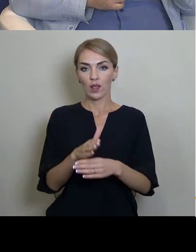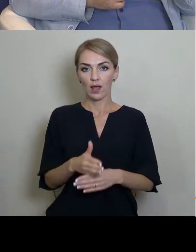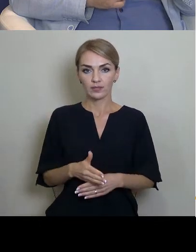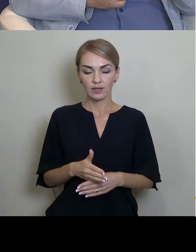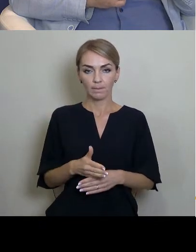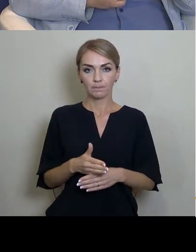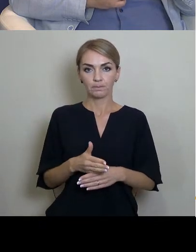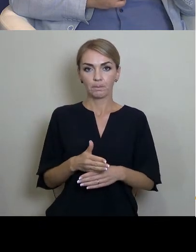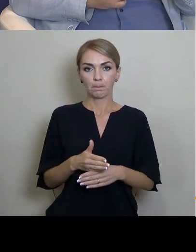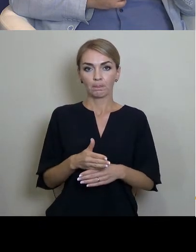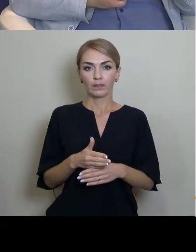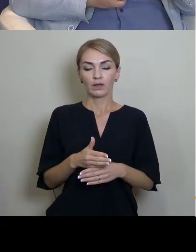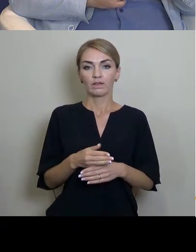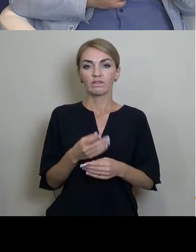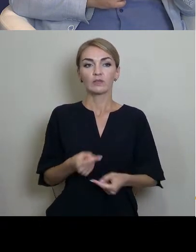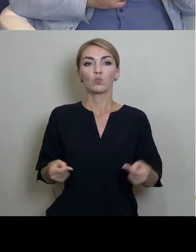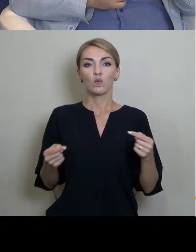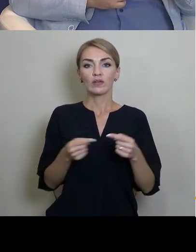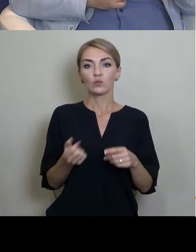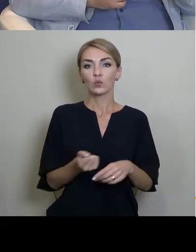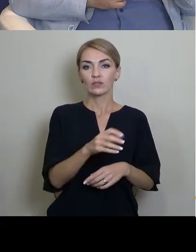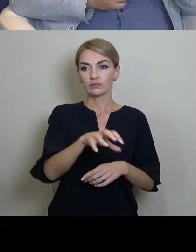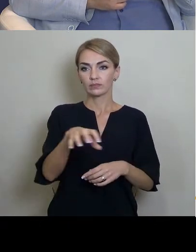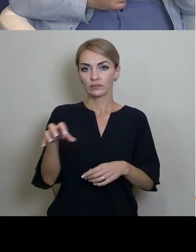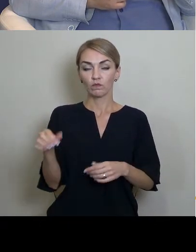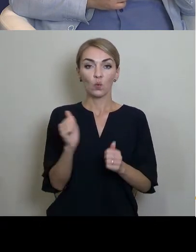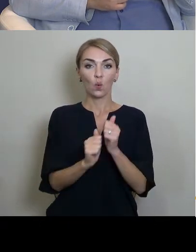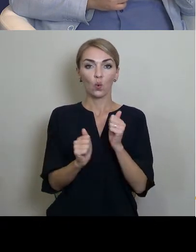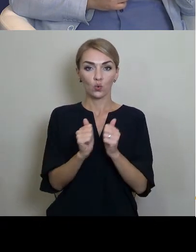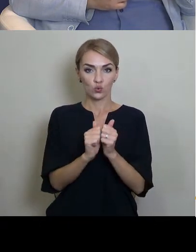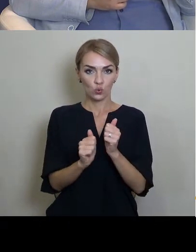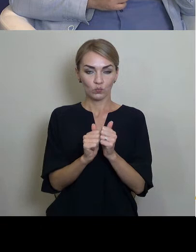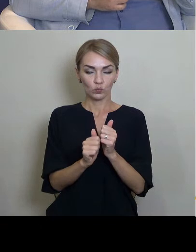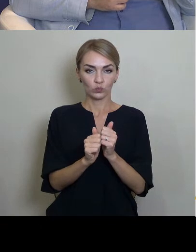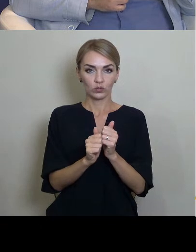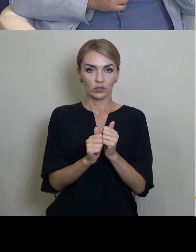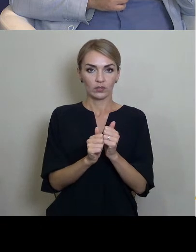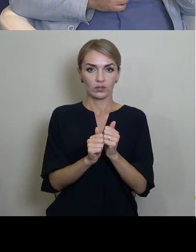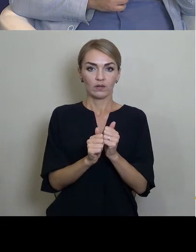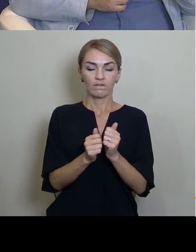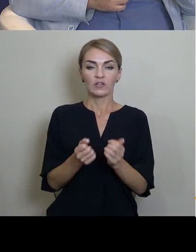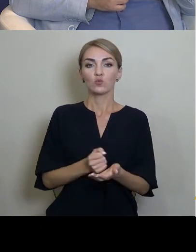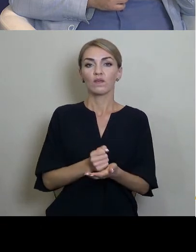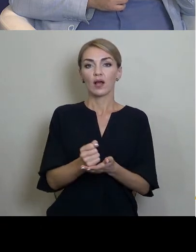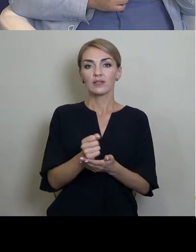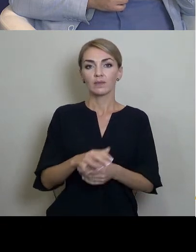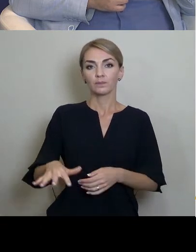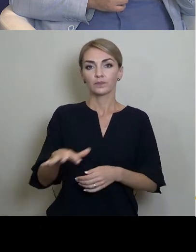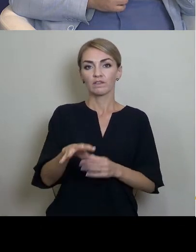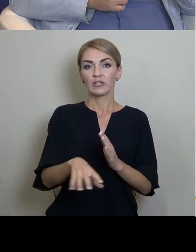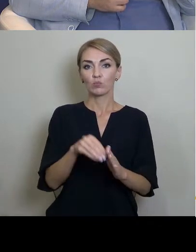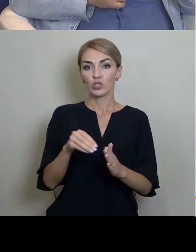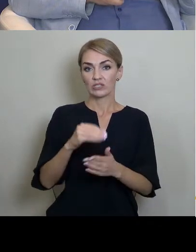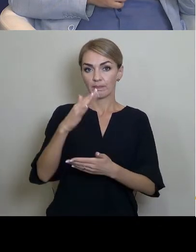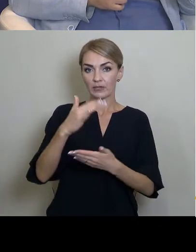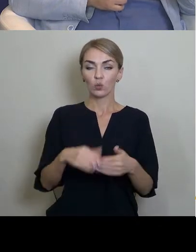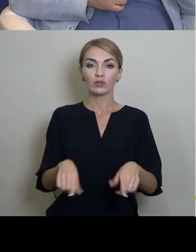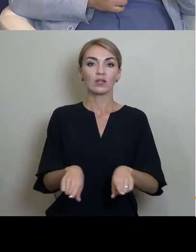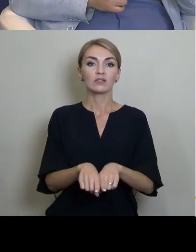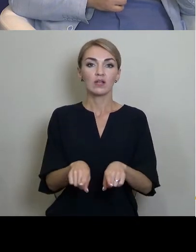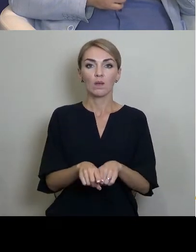multi-mandate constituency that is divided into several territorial ones, and each of the territorial